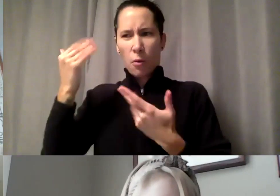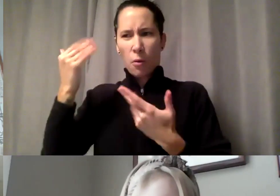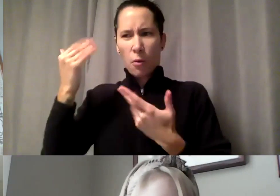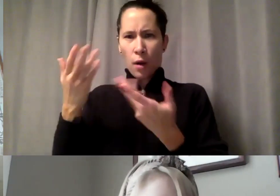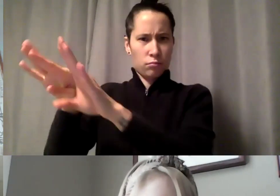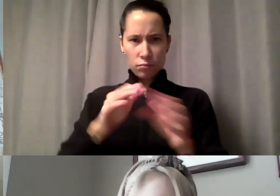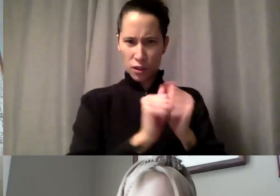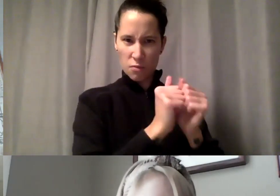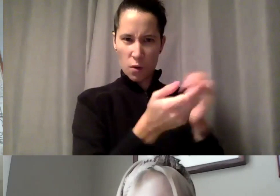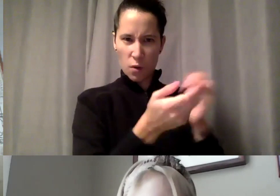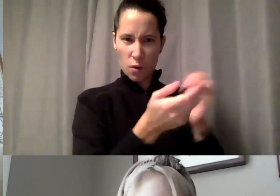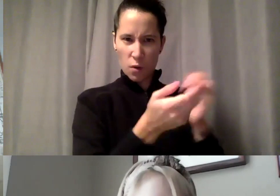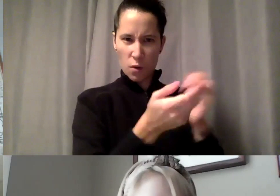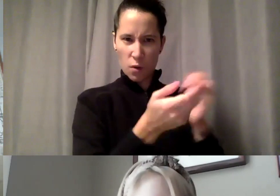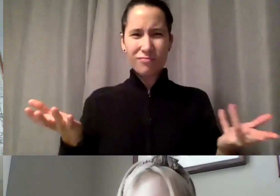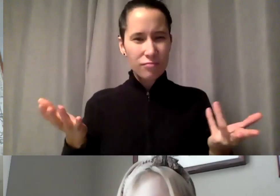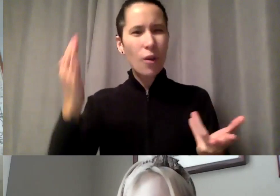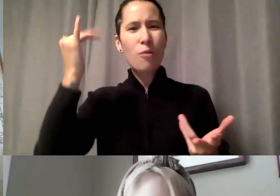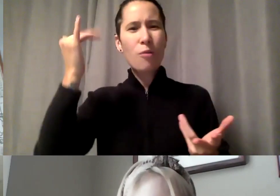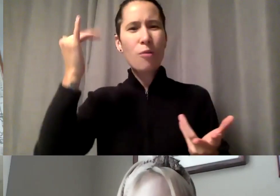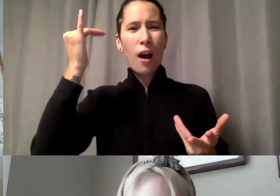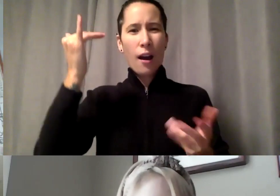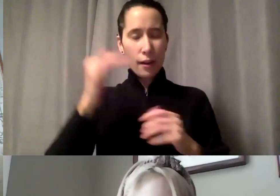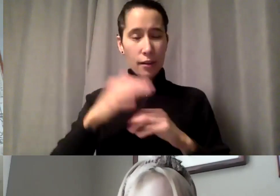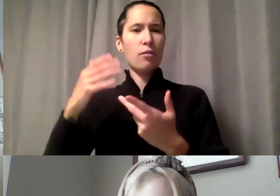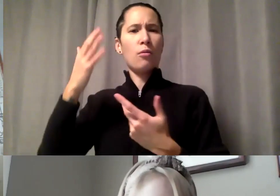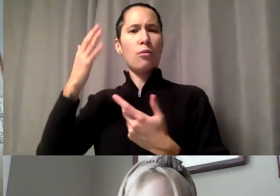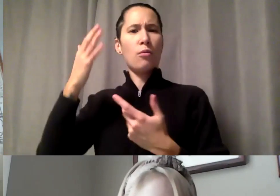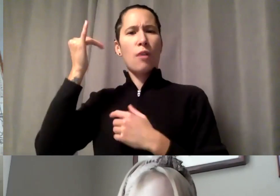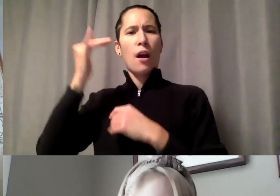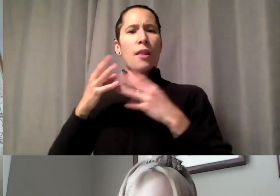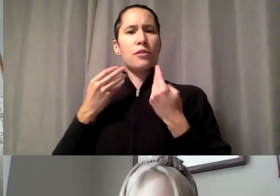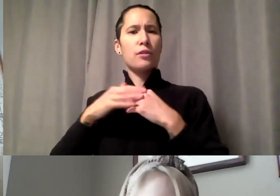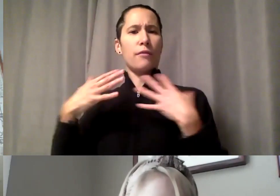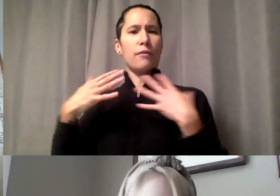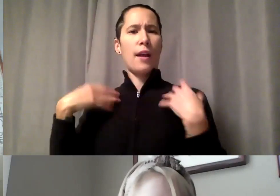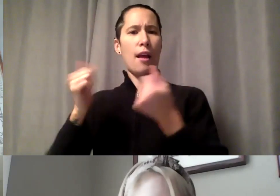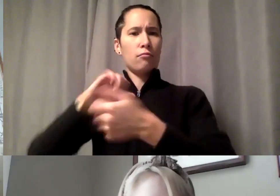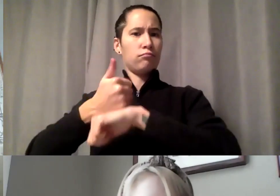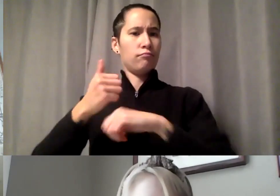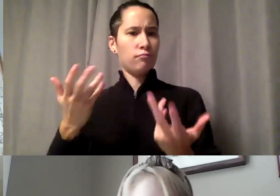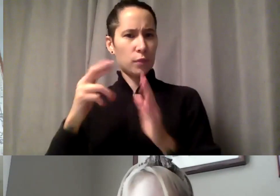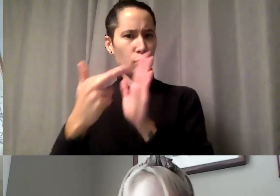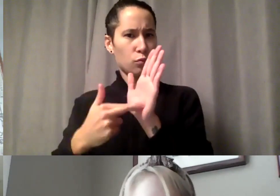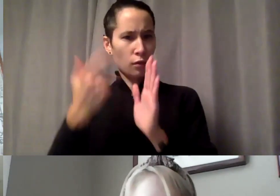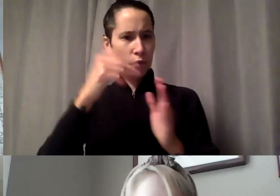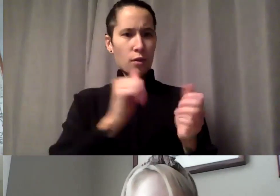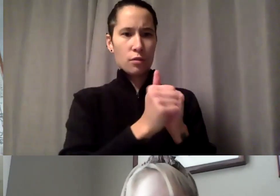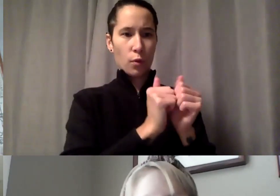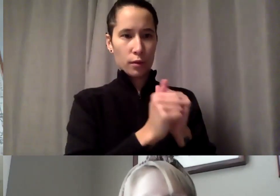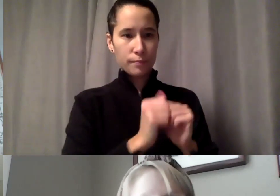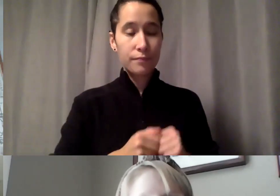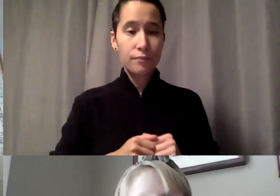your understanding of why the Ministry of Health put these restrictions on sport? Yeah, they put